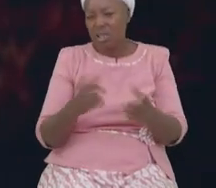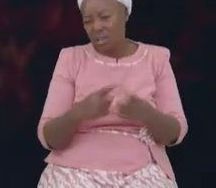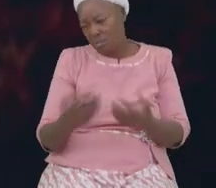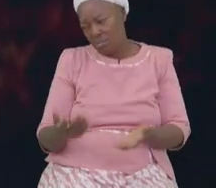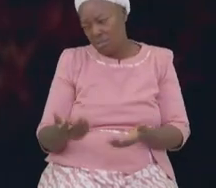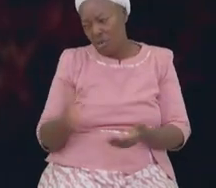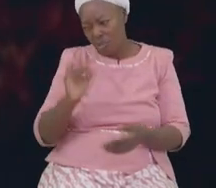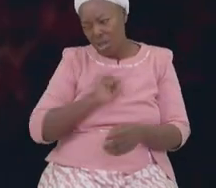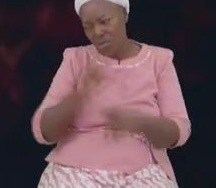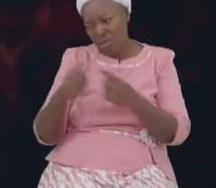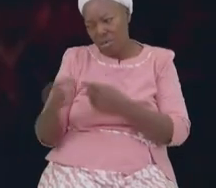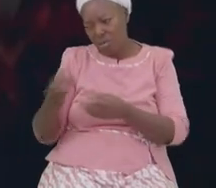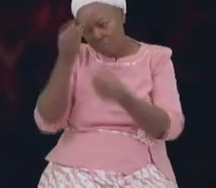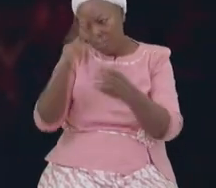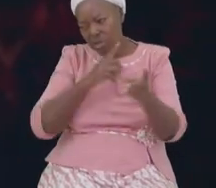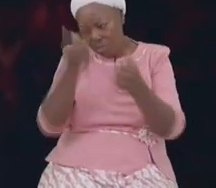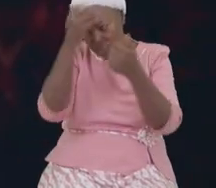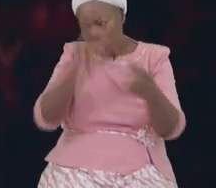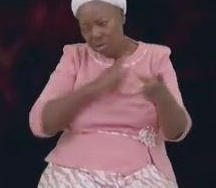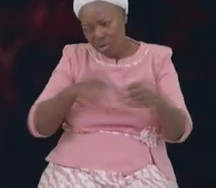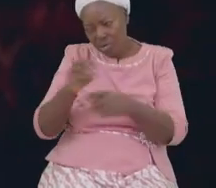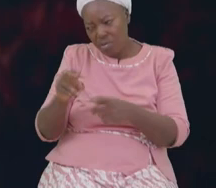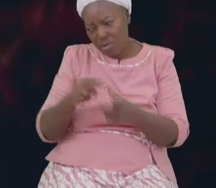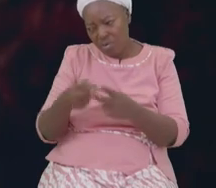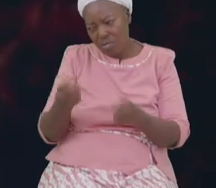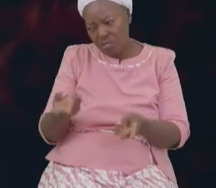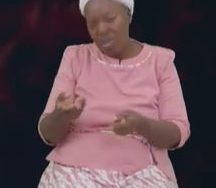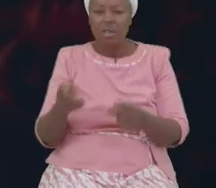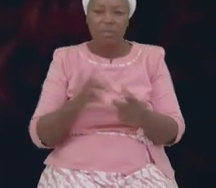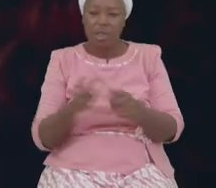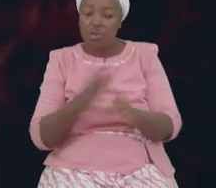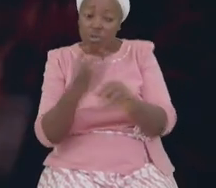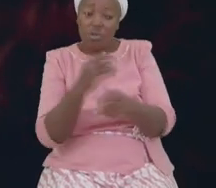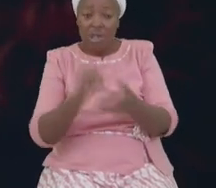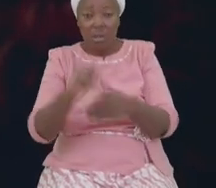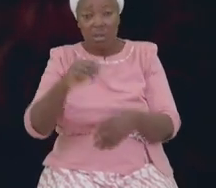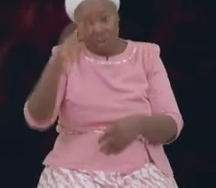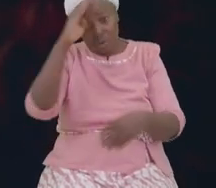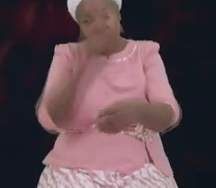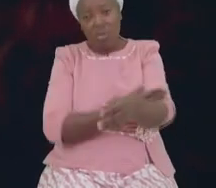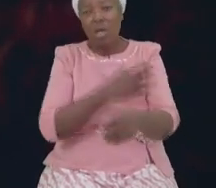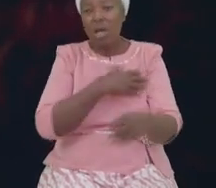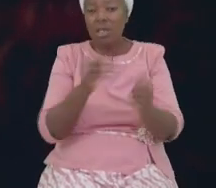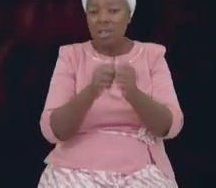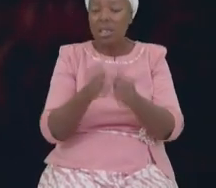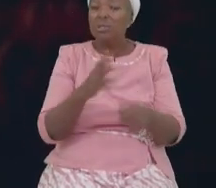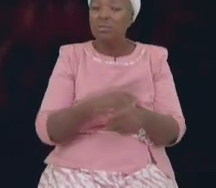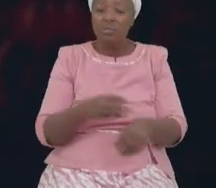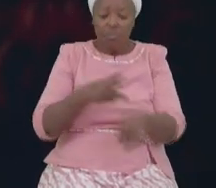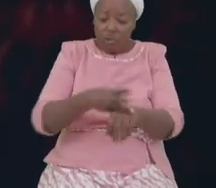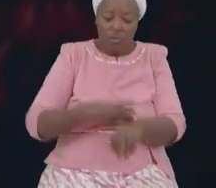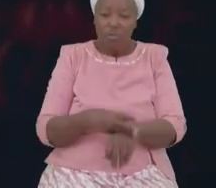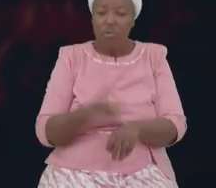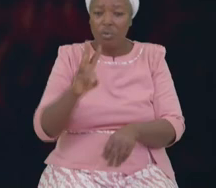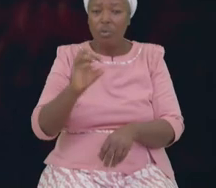him. And then he took the son and laid the wood on him. And he took the knife and the fire. And then he went to the mountain that the